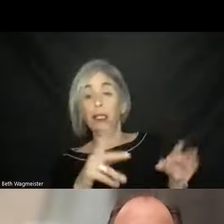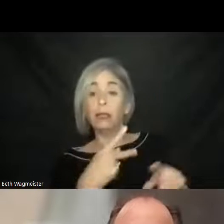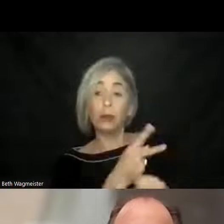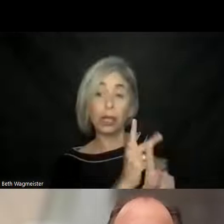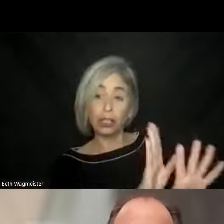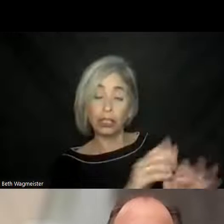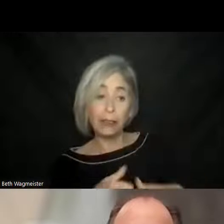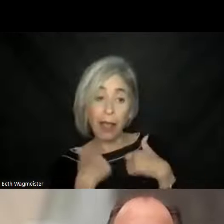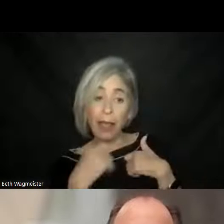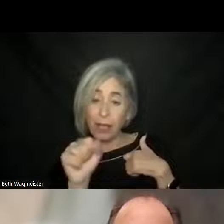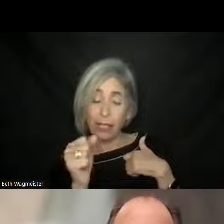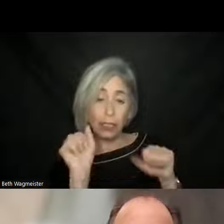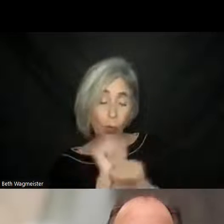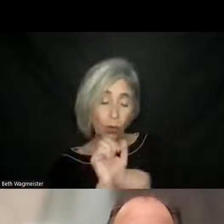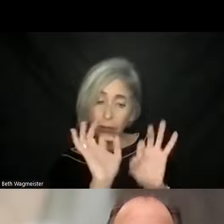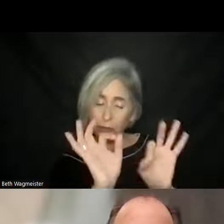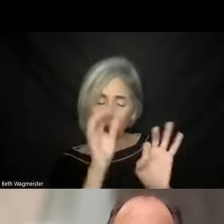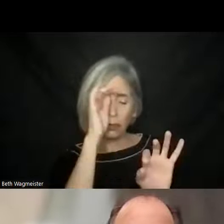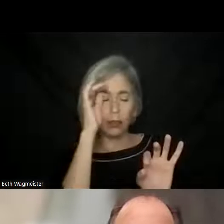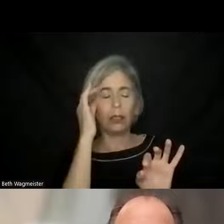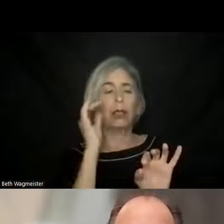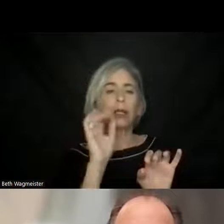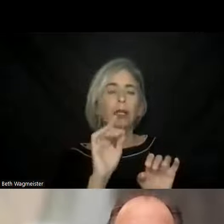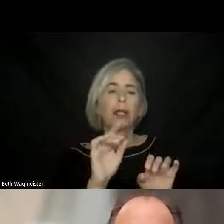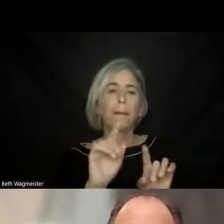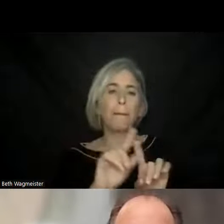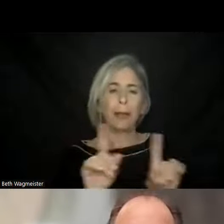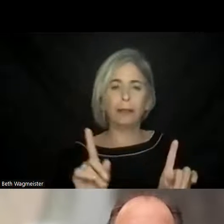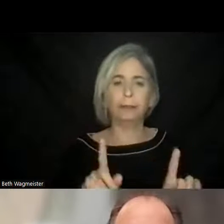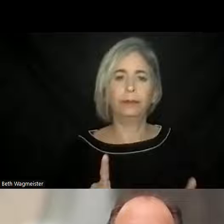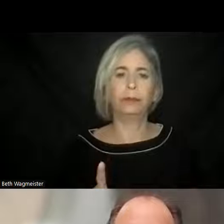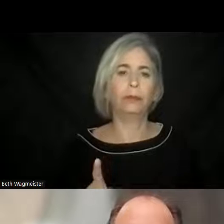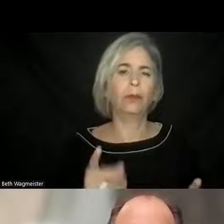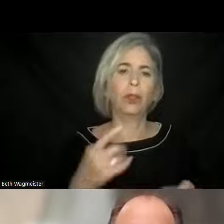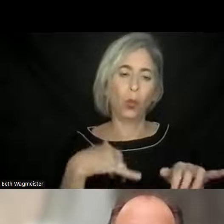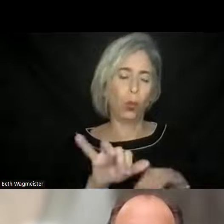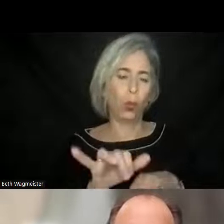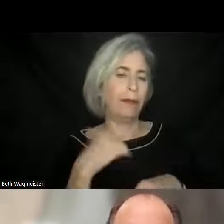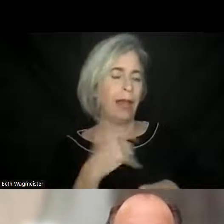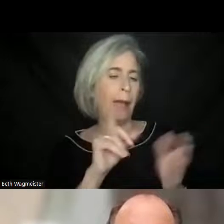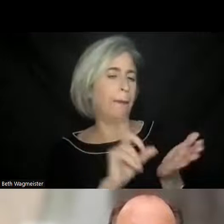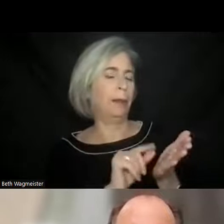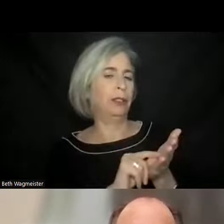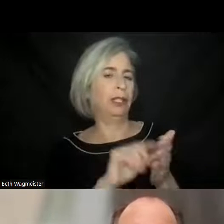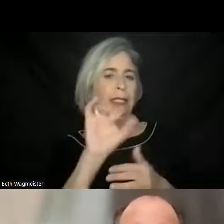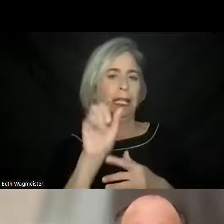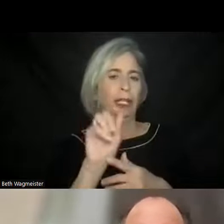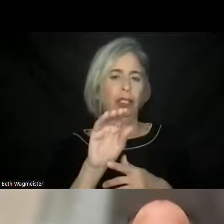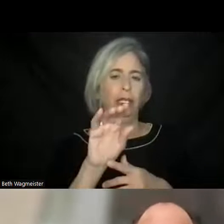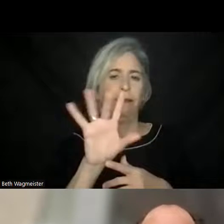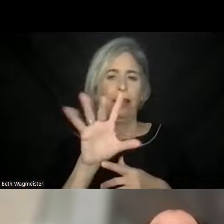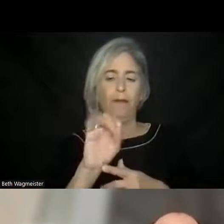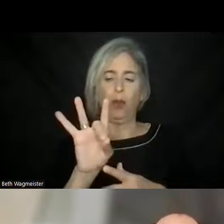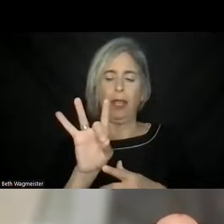it's live at the link that Mike provided. But we haven't published it on section 508.gov, for